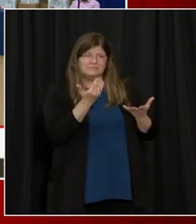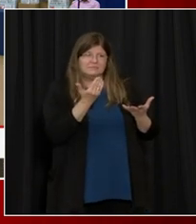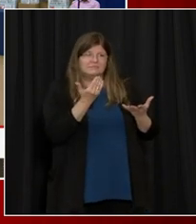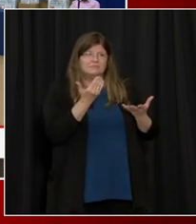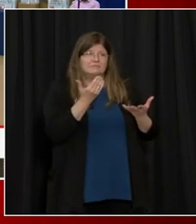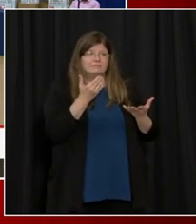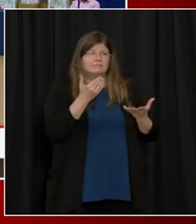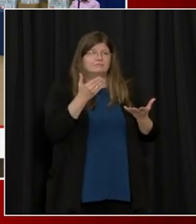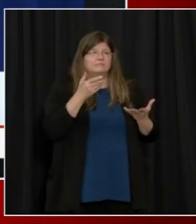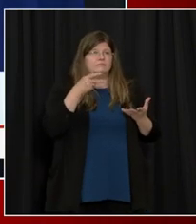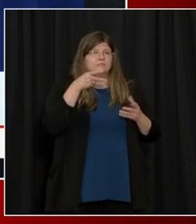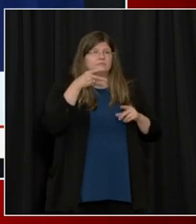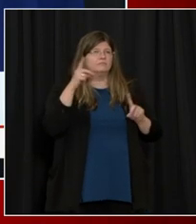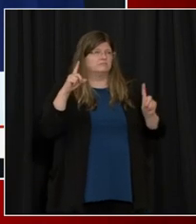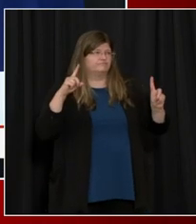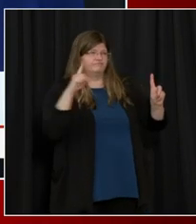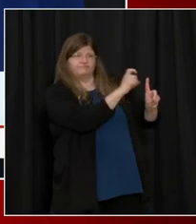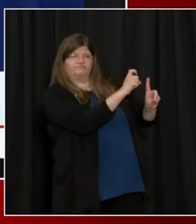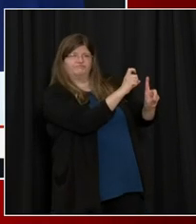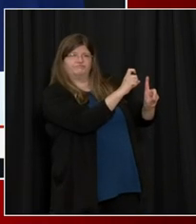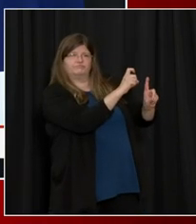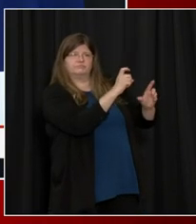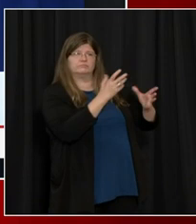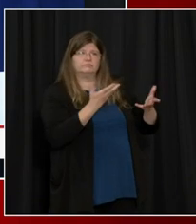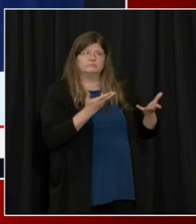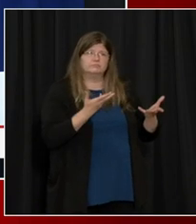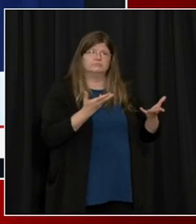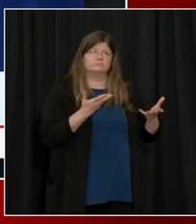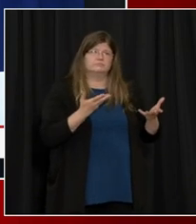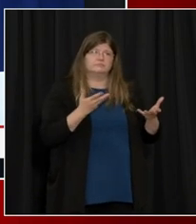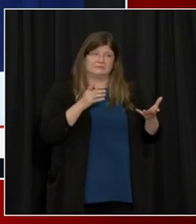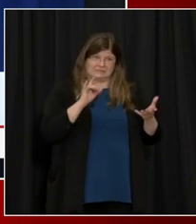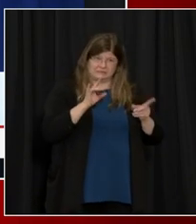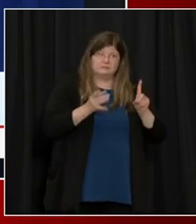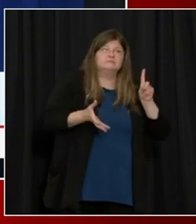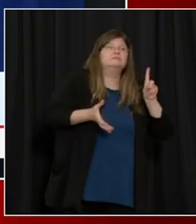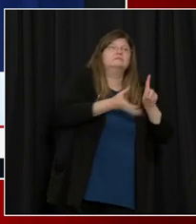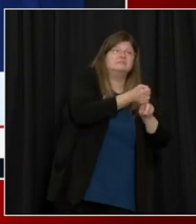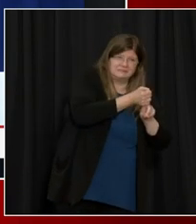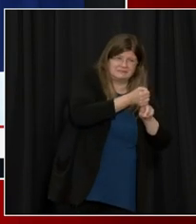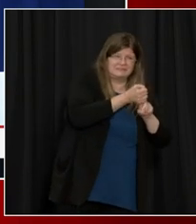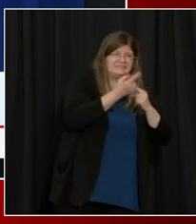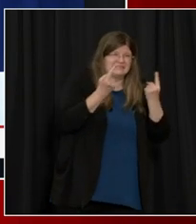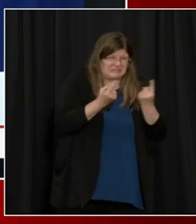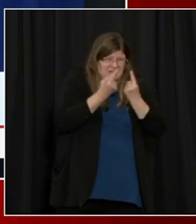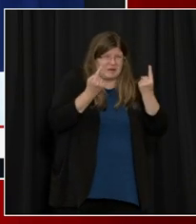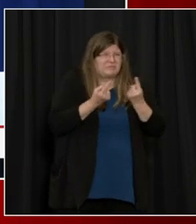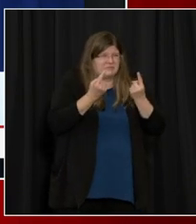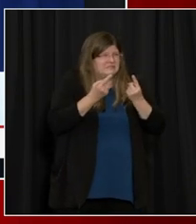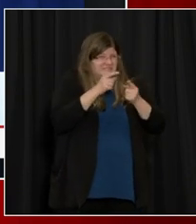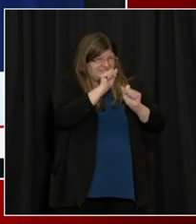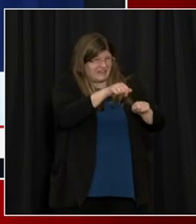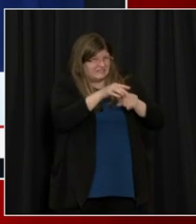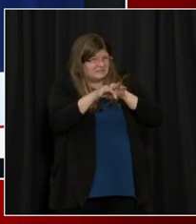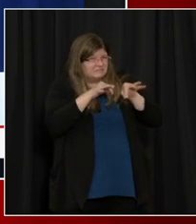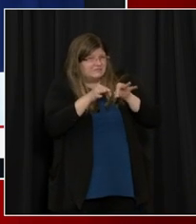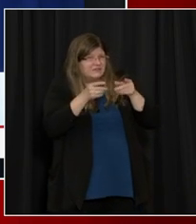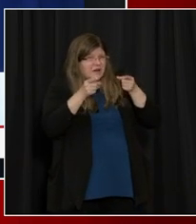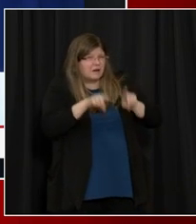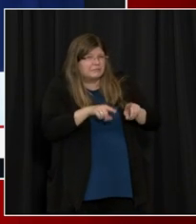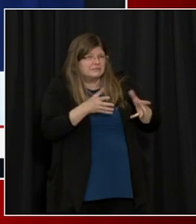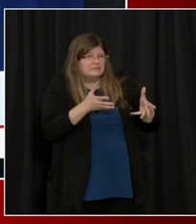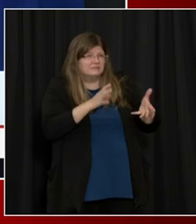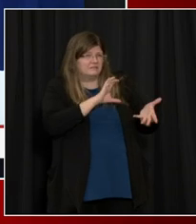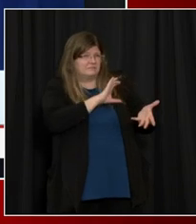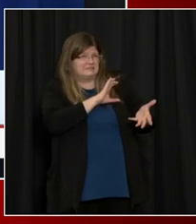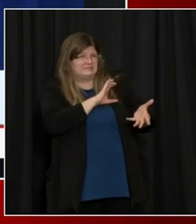how you made an arrest, but can you just comment on that incident and what your officers are facing out there